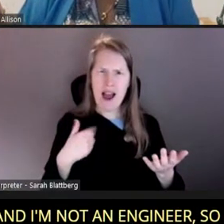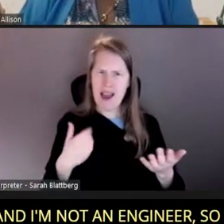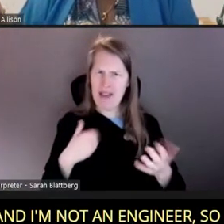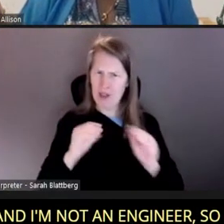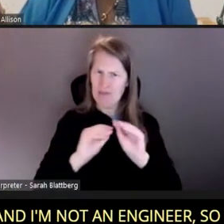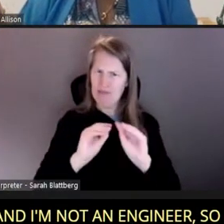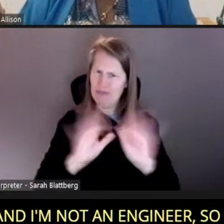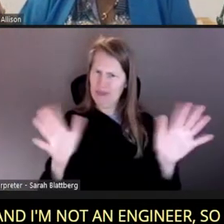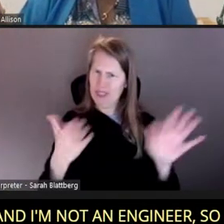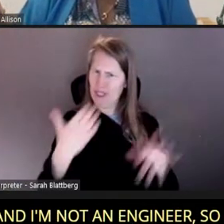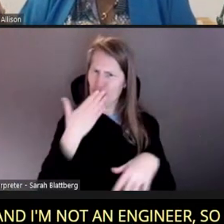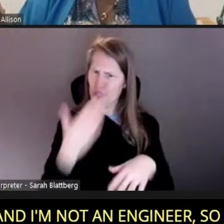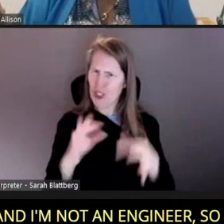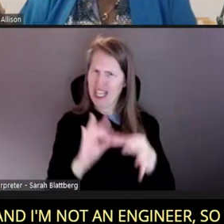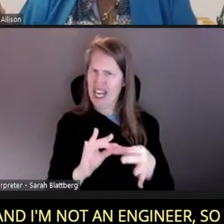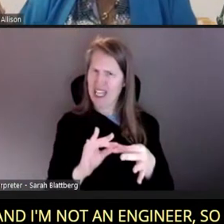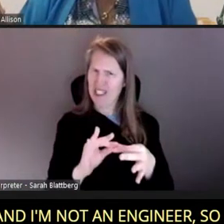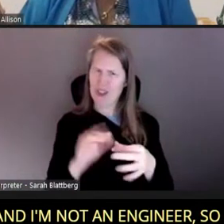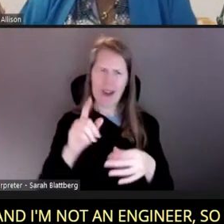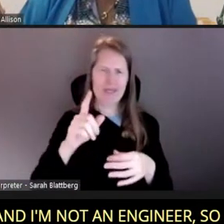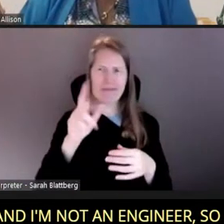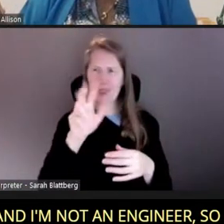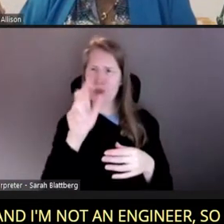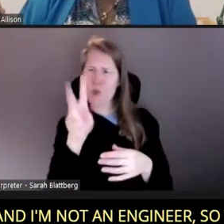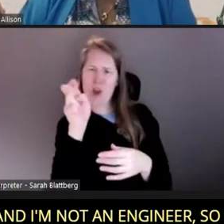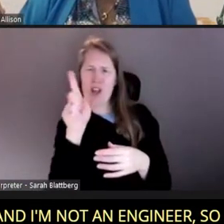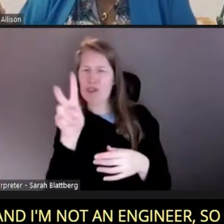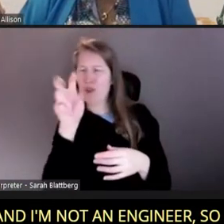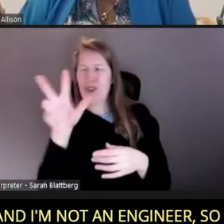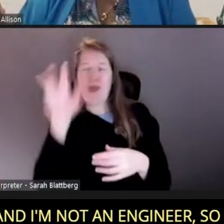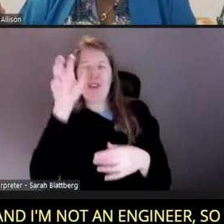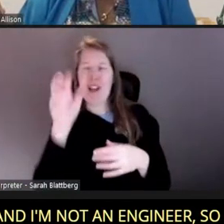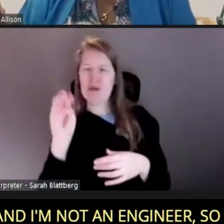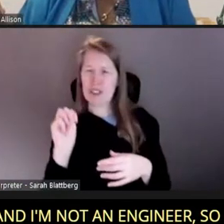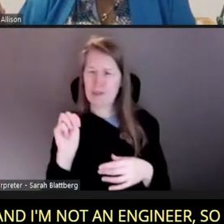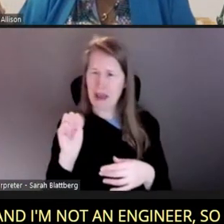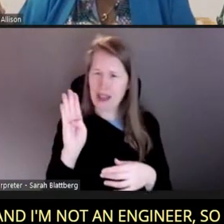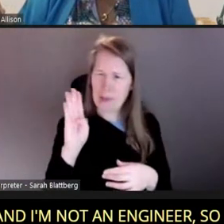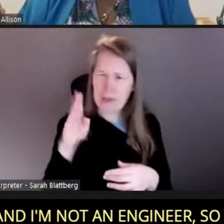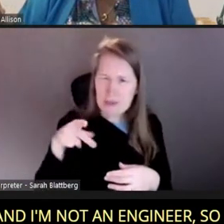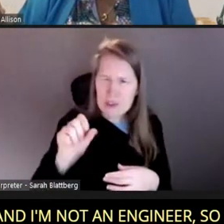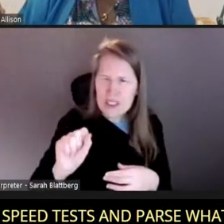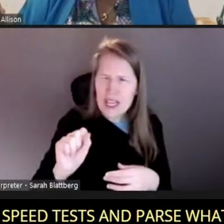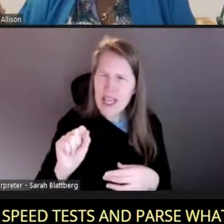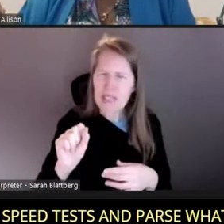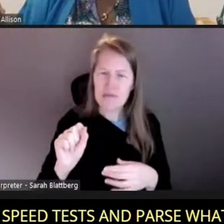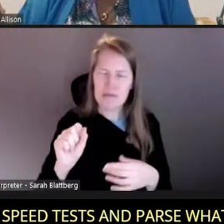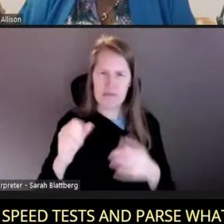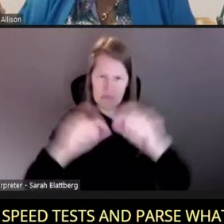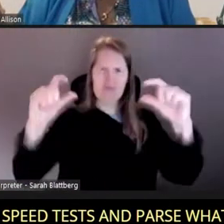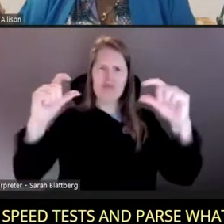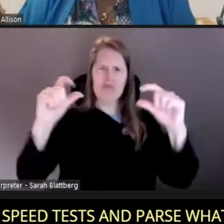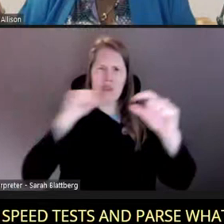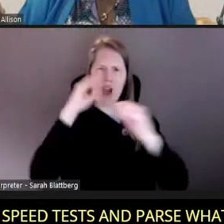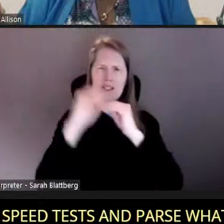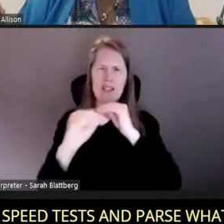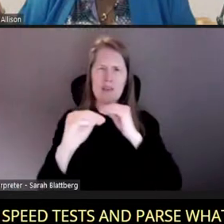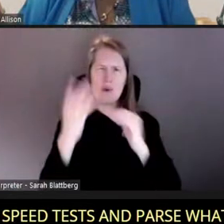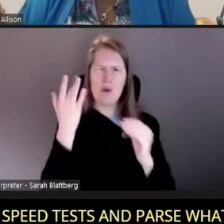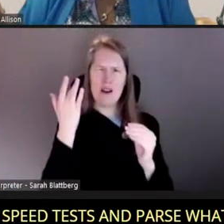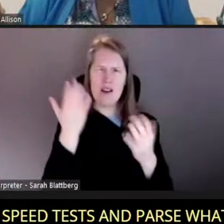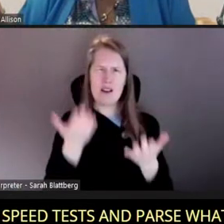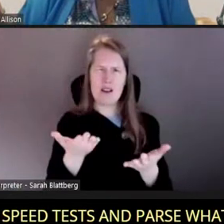of many hundreds of megabits per second. So it broke down to me of it. The answer to your question